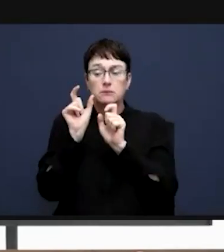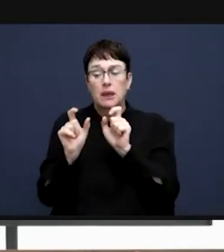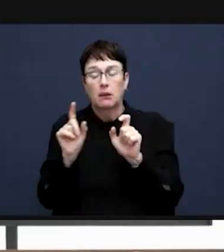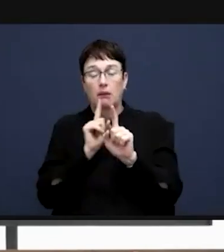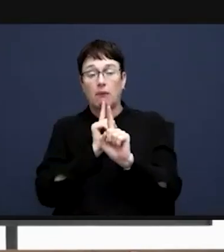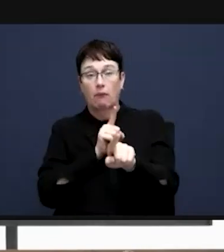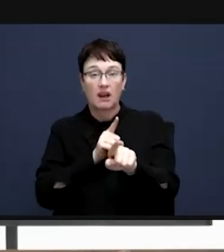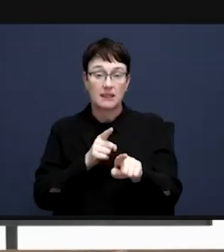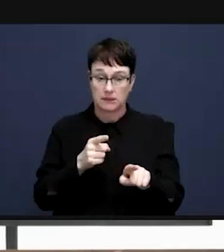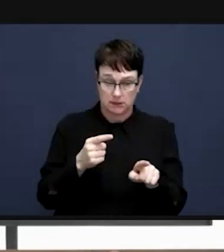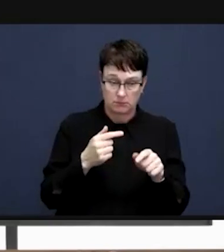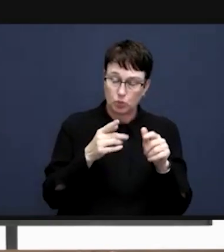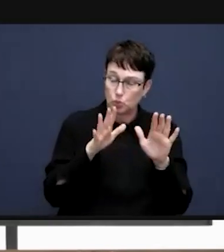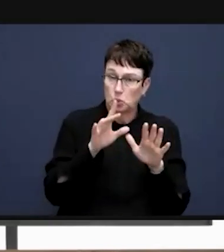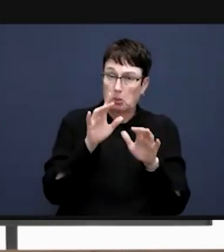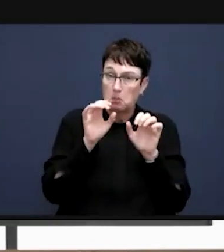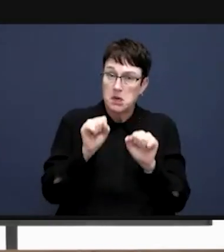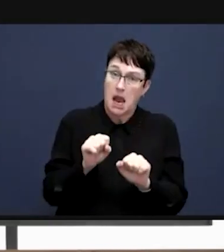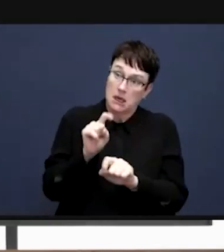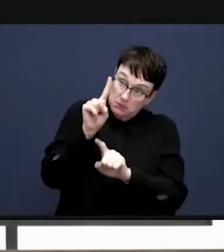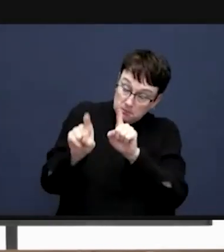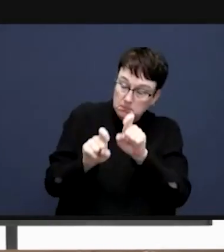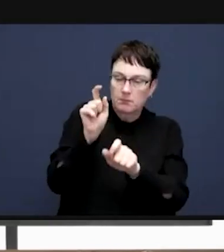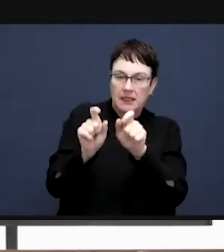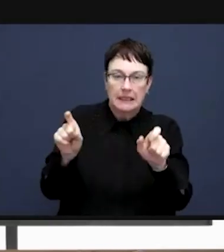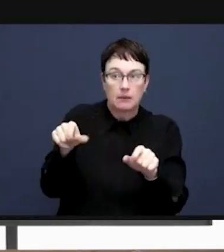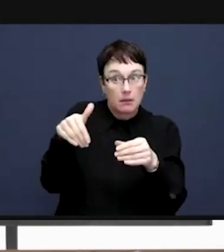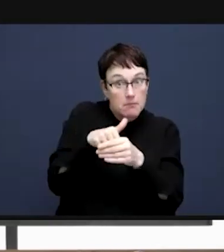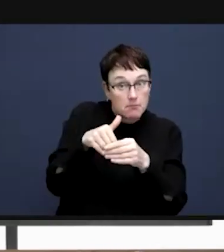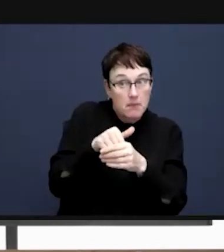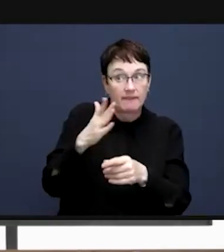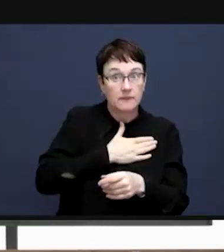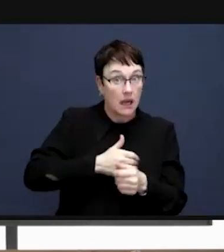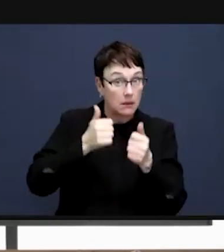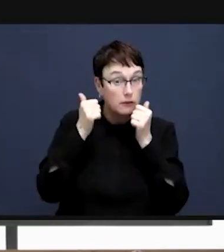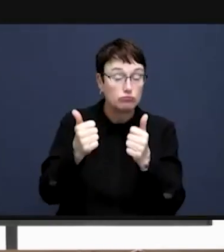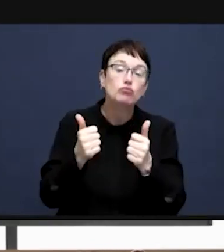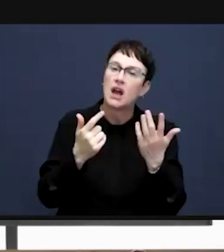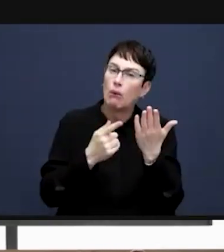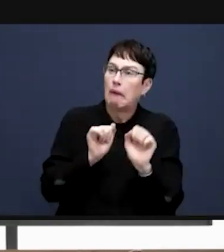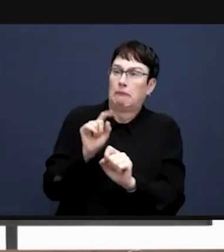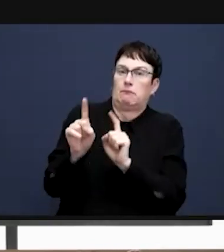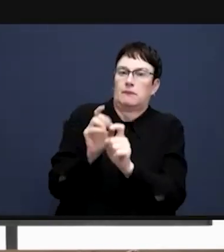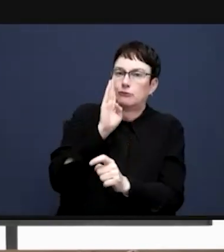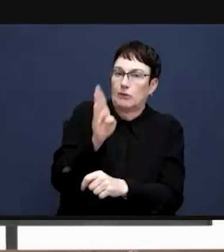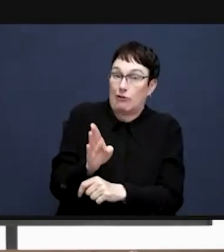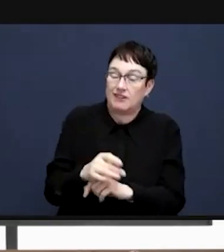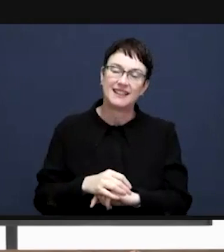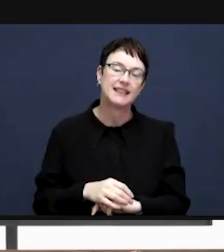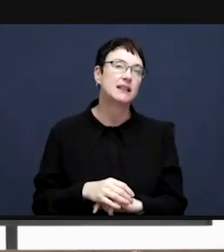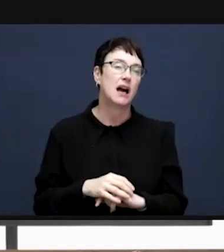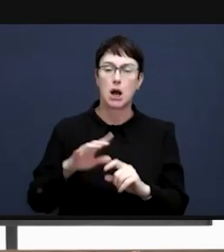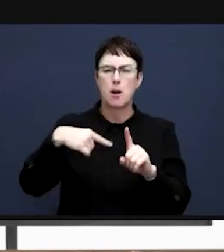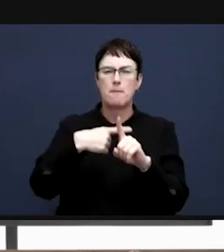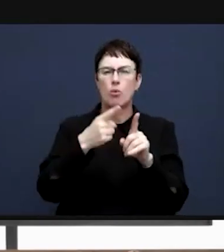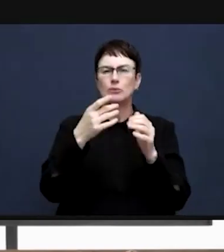is fantastic, but you can actually ask the people who are members and certified and get the truth from them. And you are welcome to ask anything.